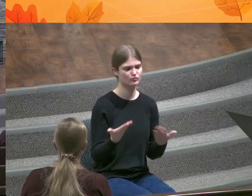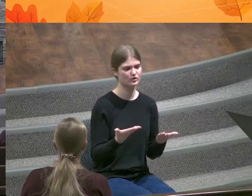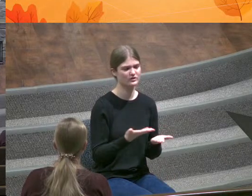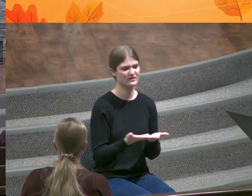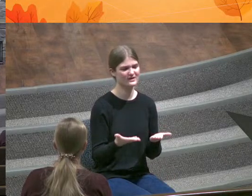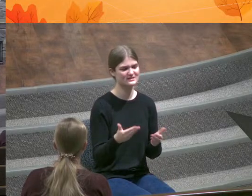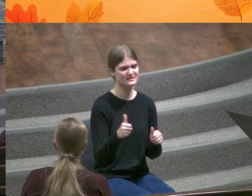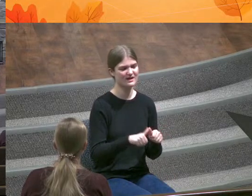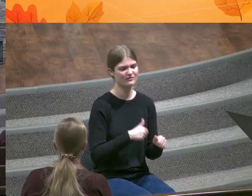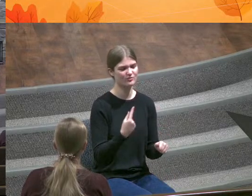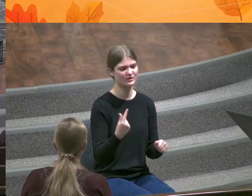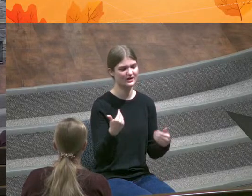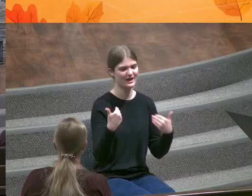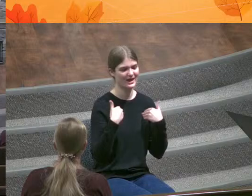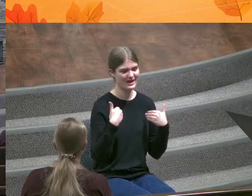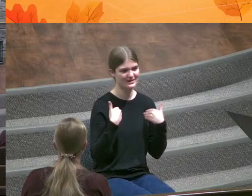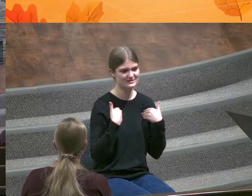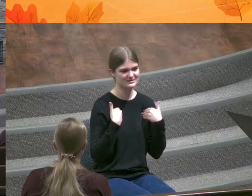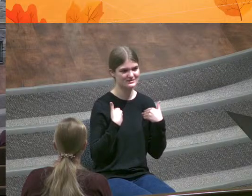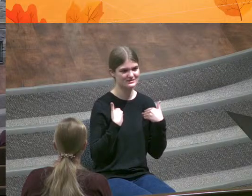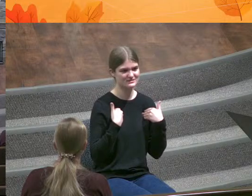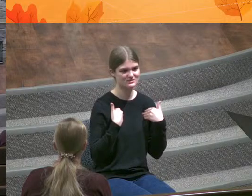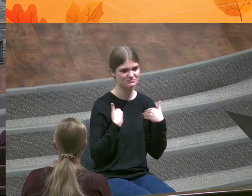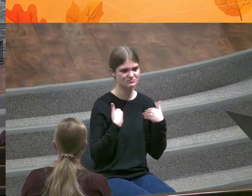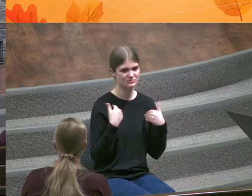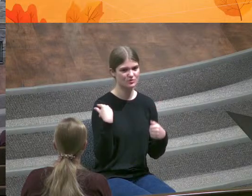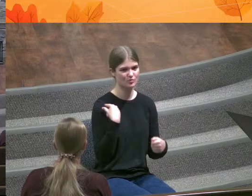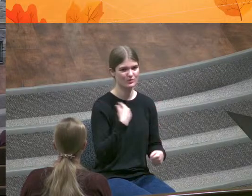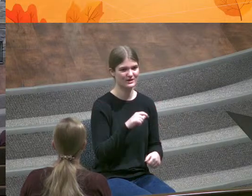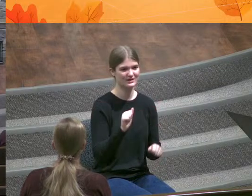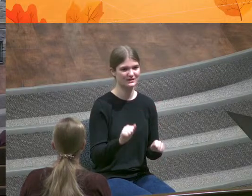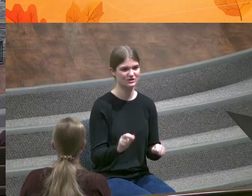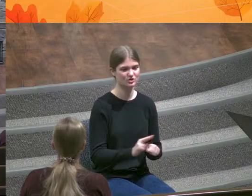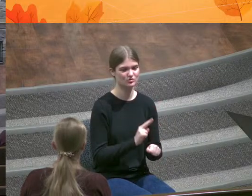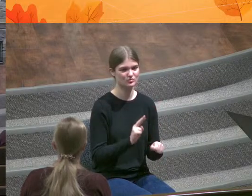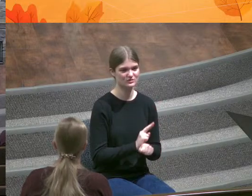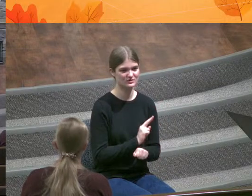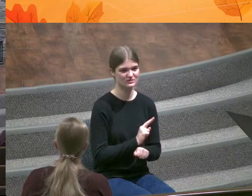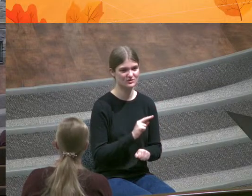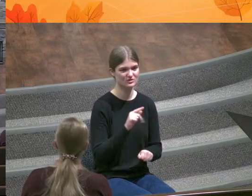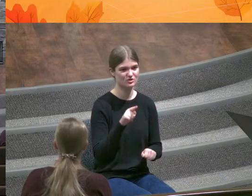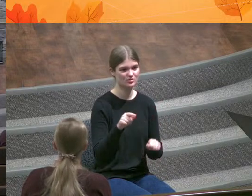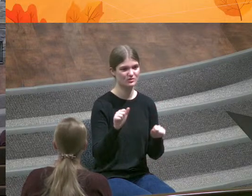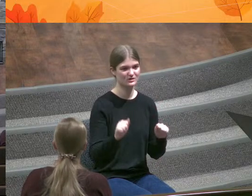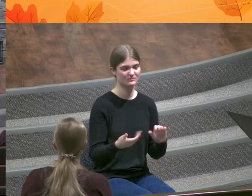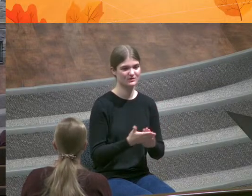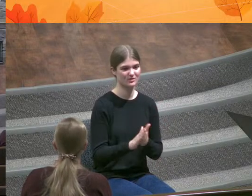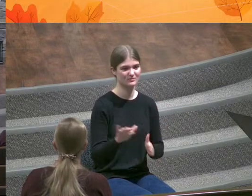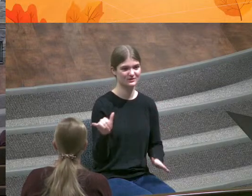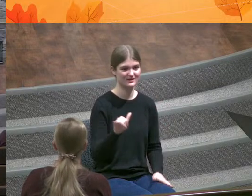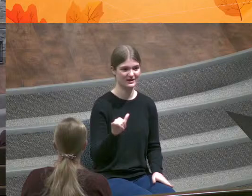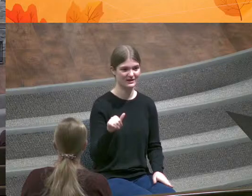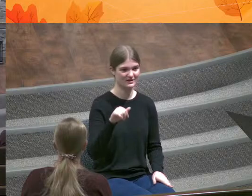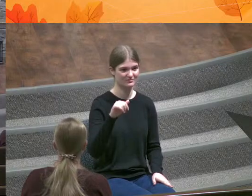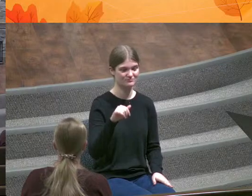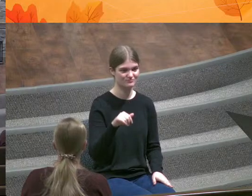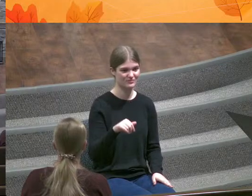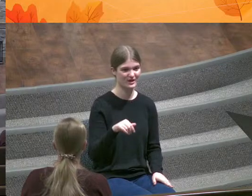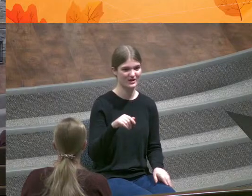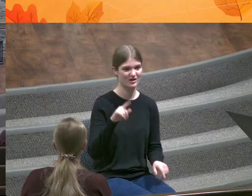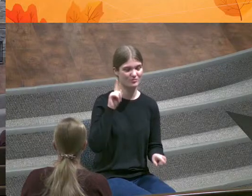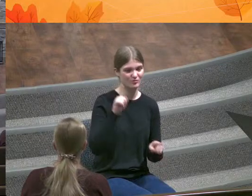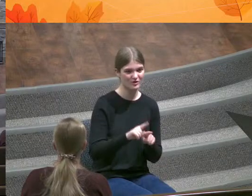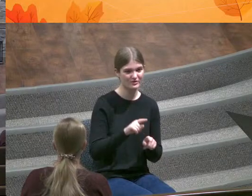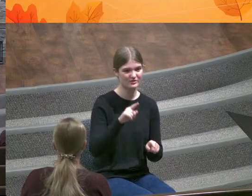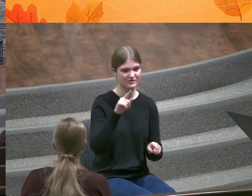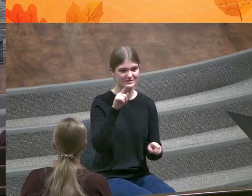that everybody in here has at his or her disposal so that you can be like brother so-and-so and sister so-and-so,